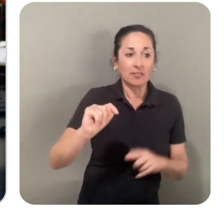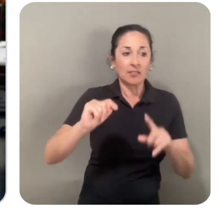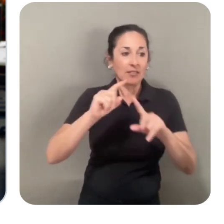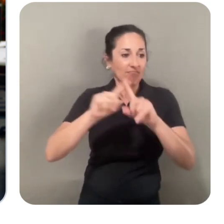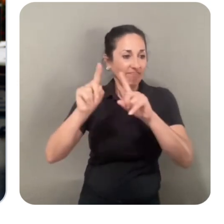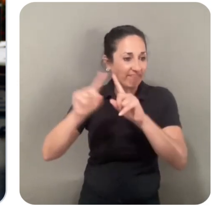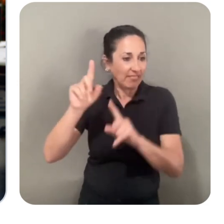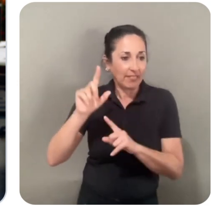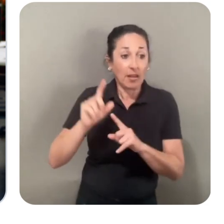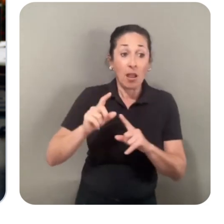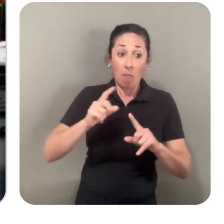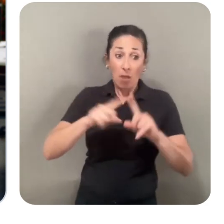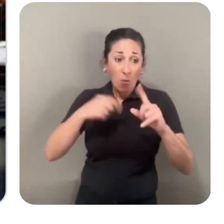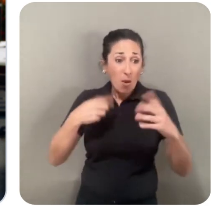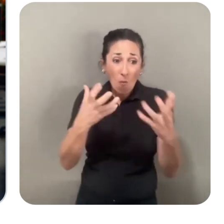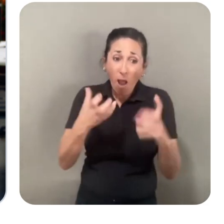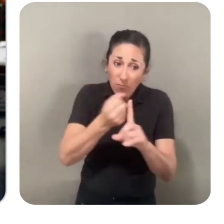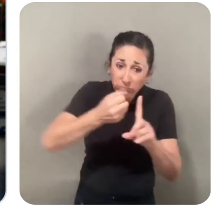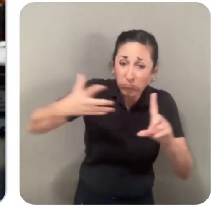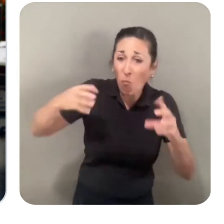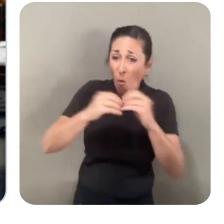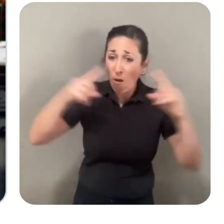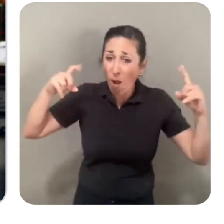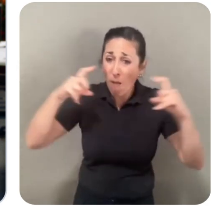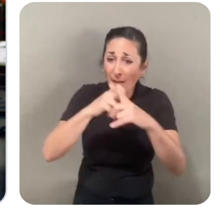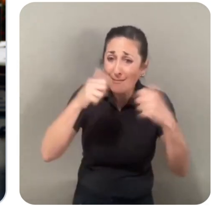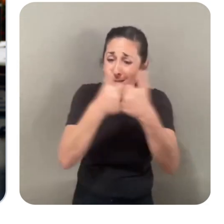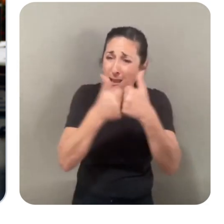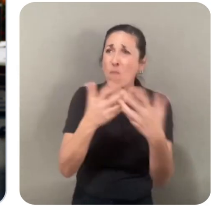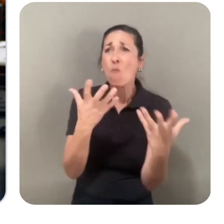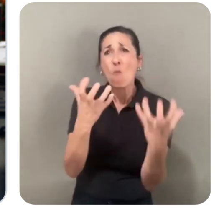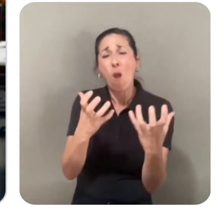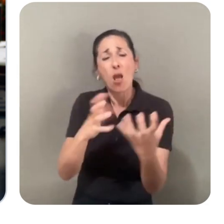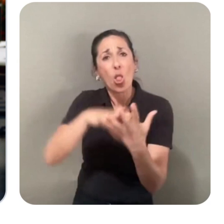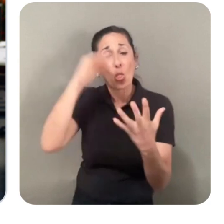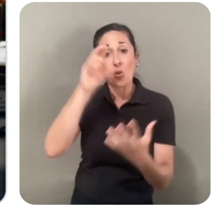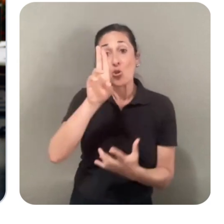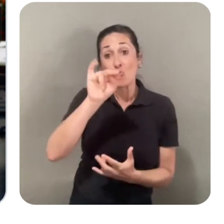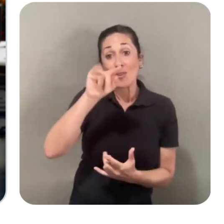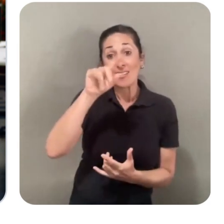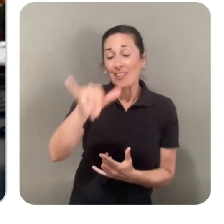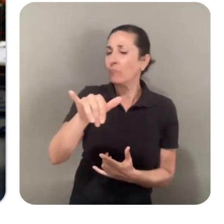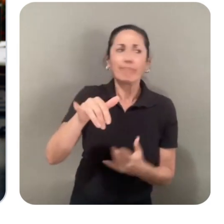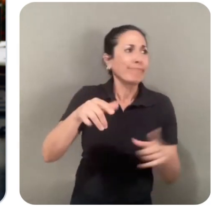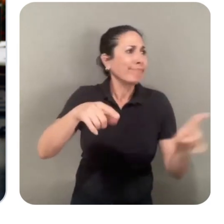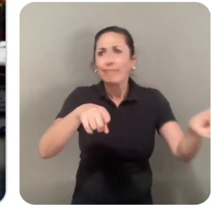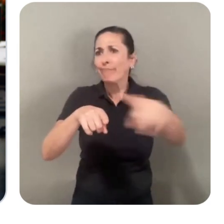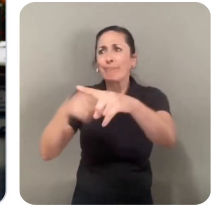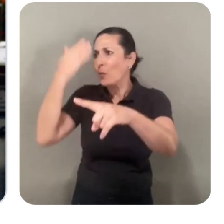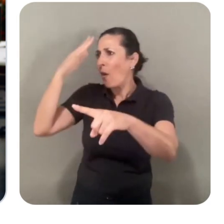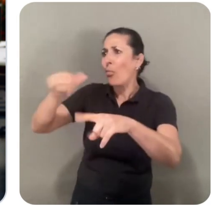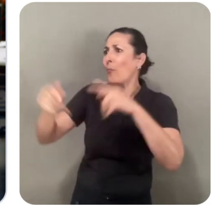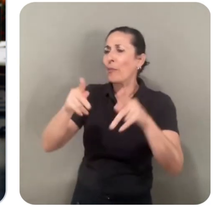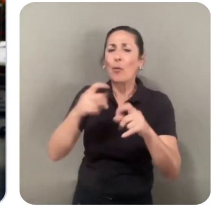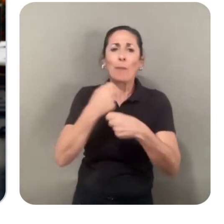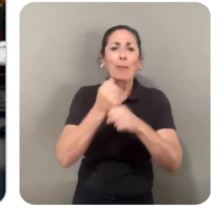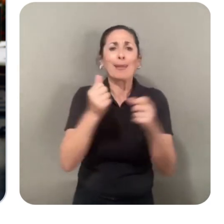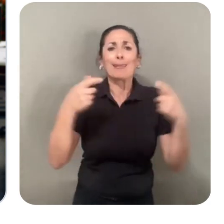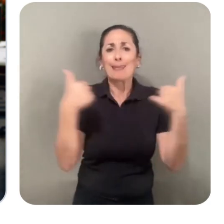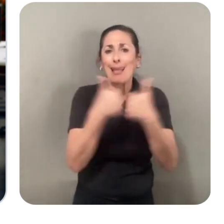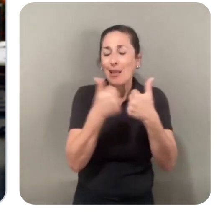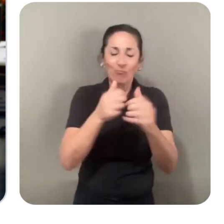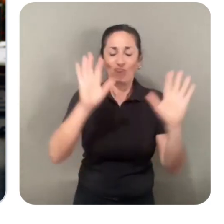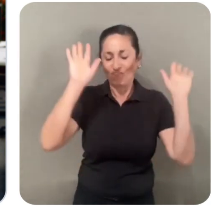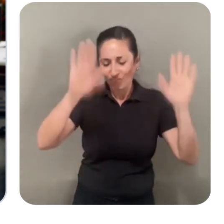games and made it our mission to learn Unity. We didn't know anyone else making games, so we learned the best we could by jumping into the deep